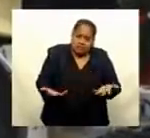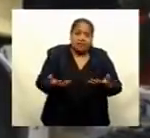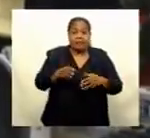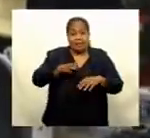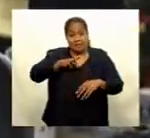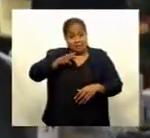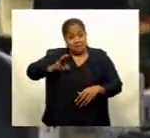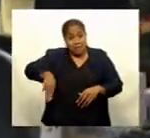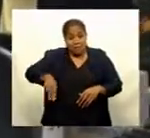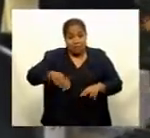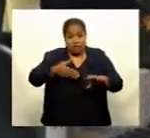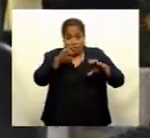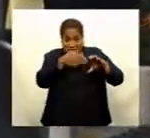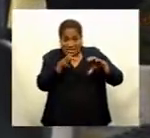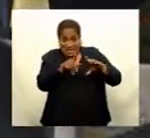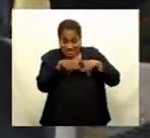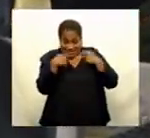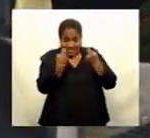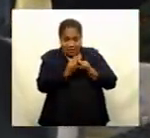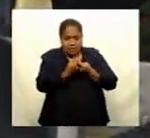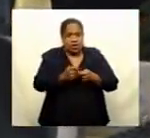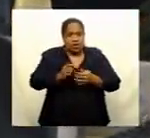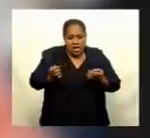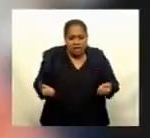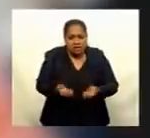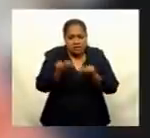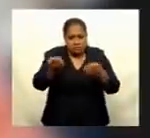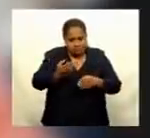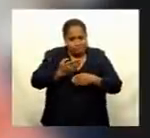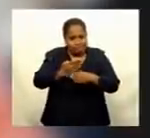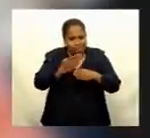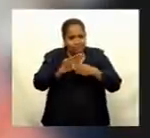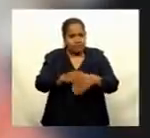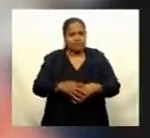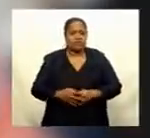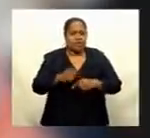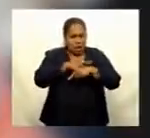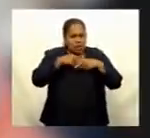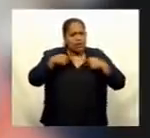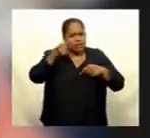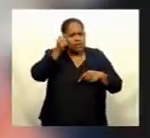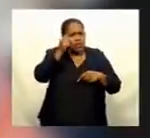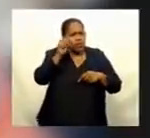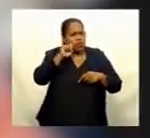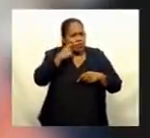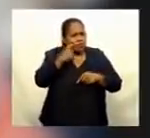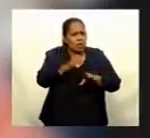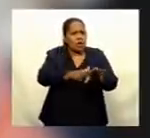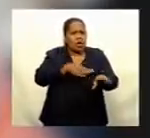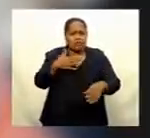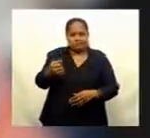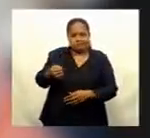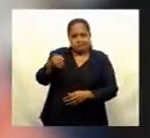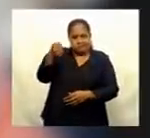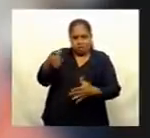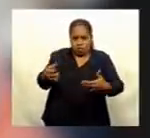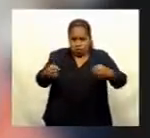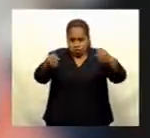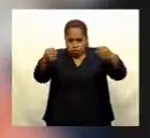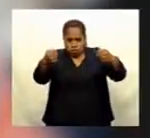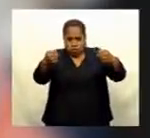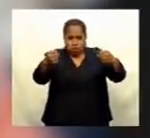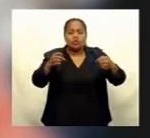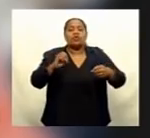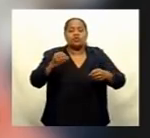media are being encouraged to keep their morale high. So we know that it's going to be a long haul, and the